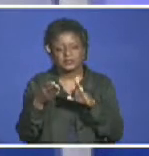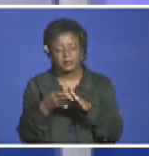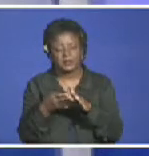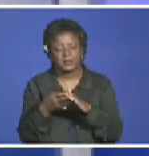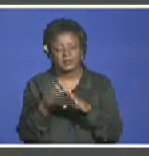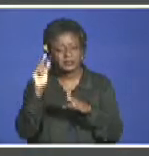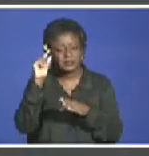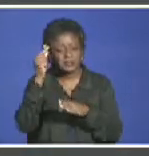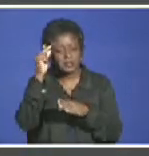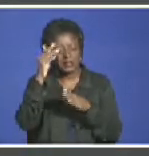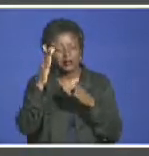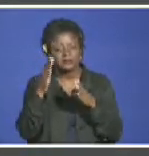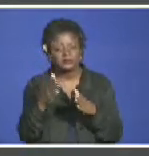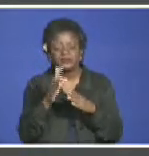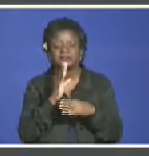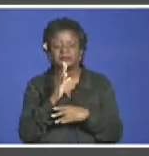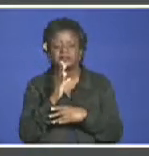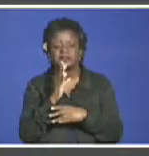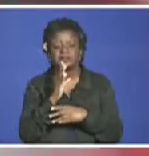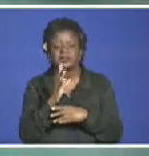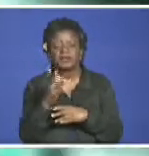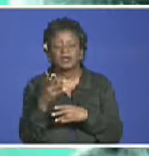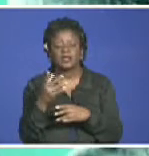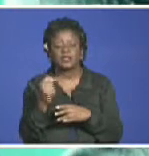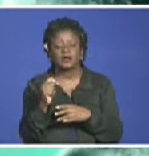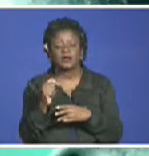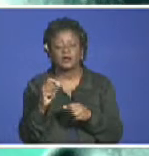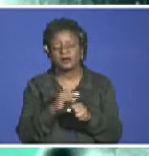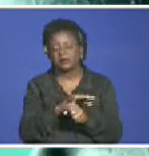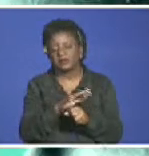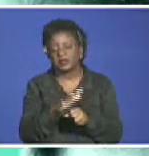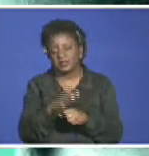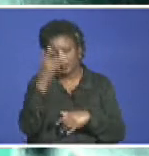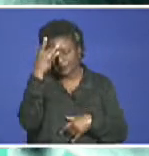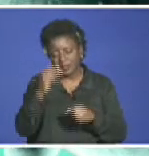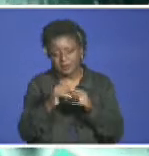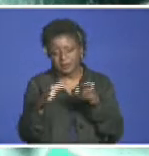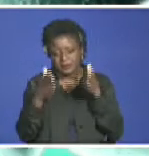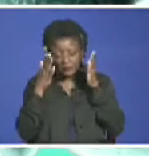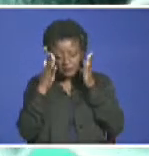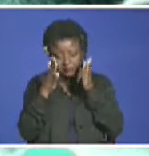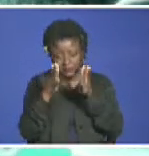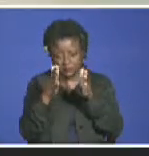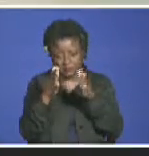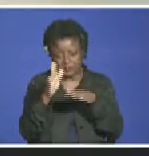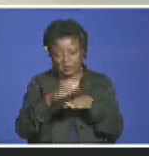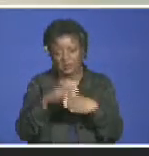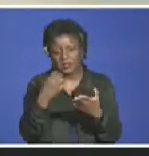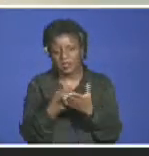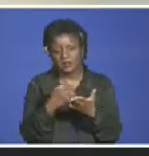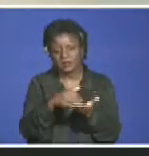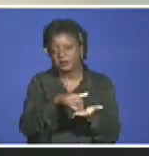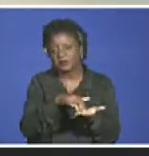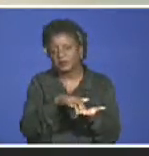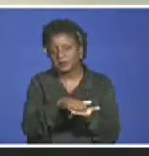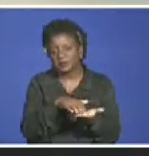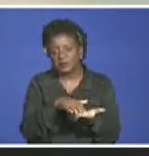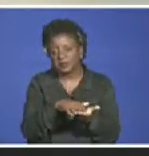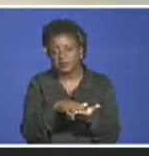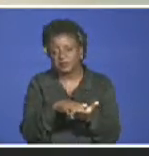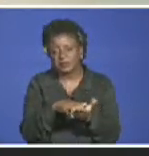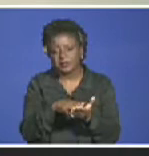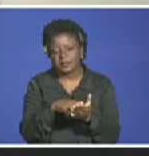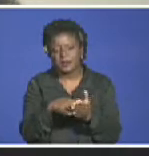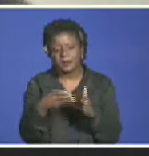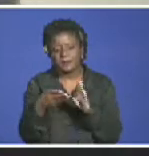Outlook. While the COVID-19 pandemic sharpened focus on economic vulnerabilities, Central Bank Governor John Rowell revealed